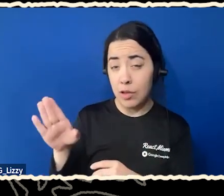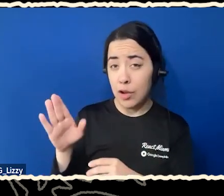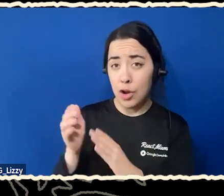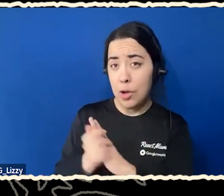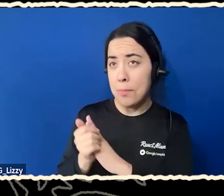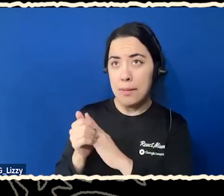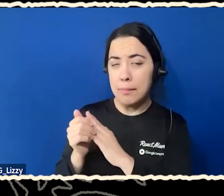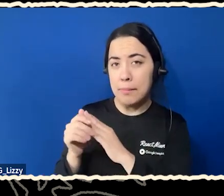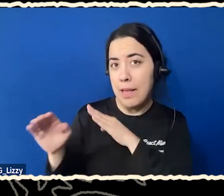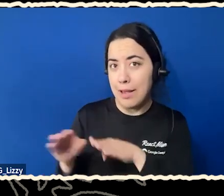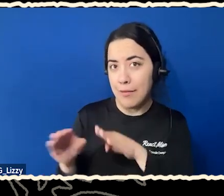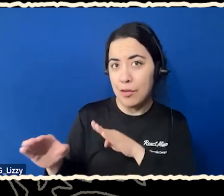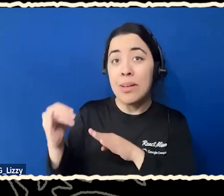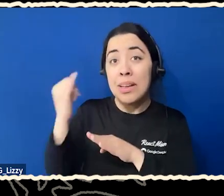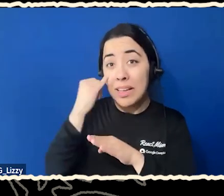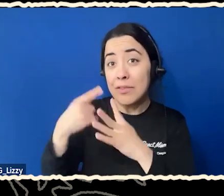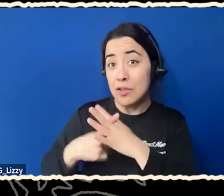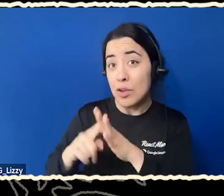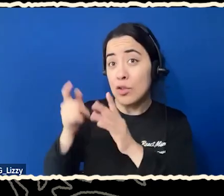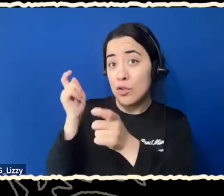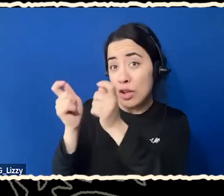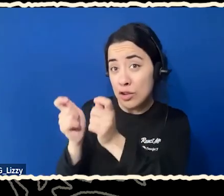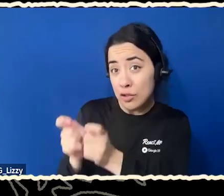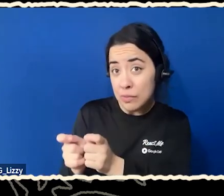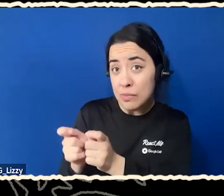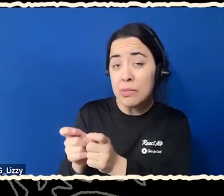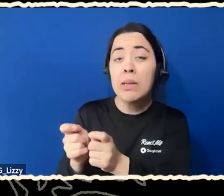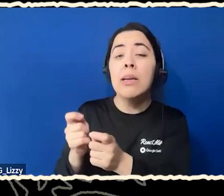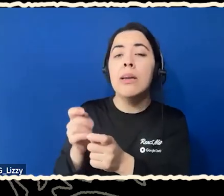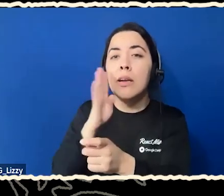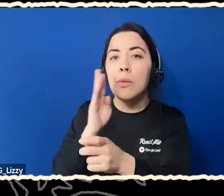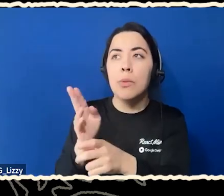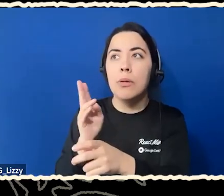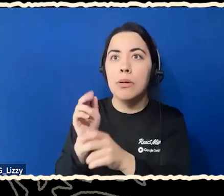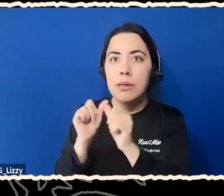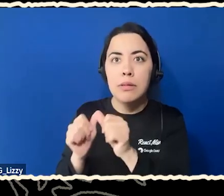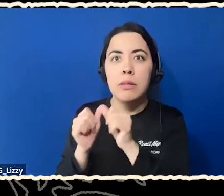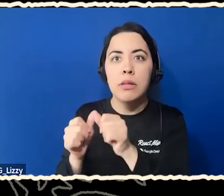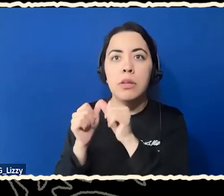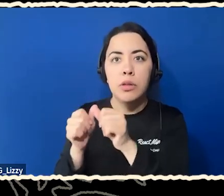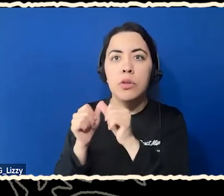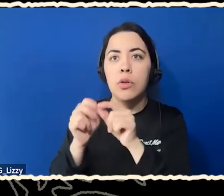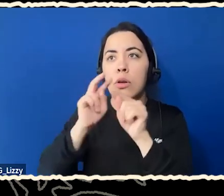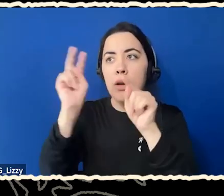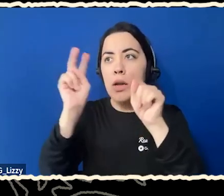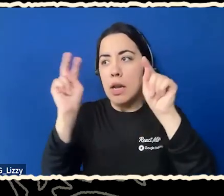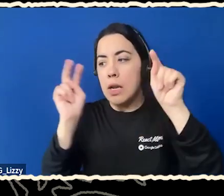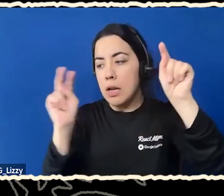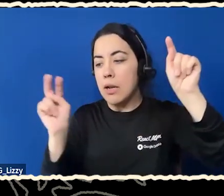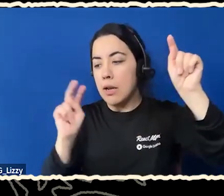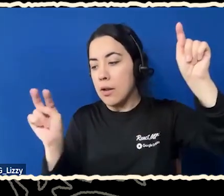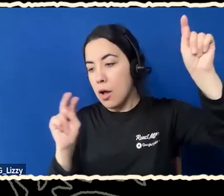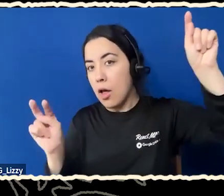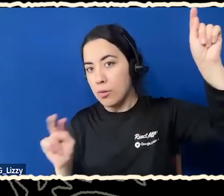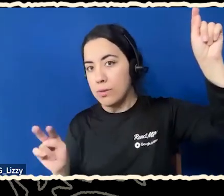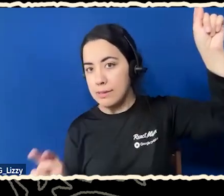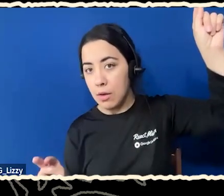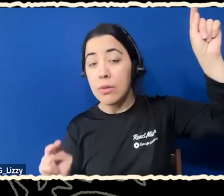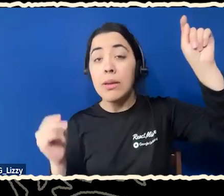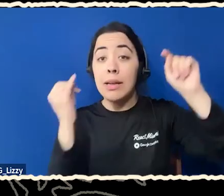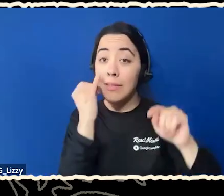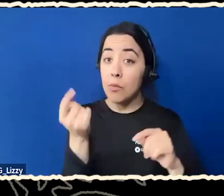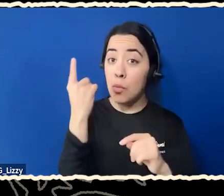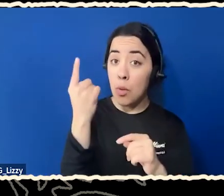is when it starts rendering, it will keep recursing all the way down. So if one component